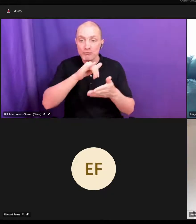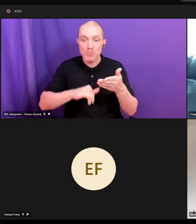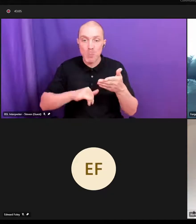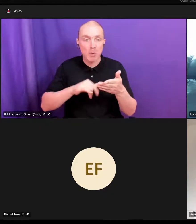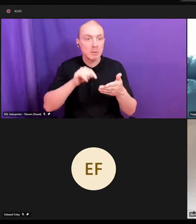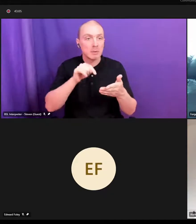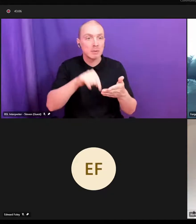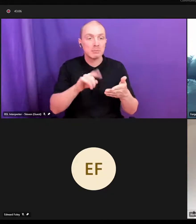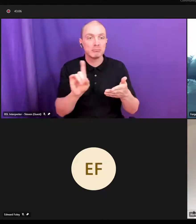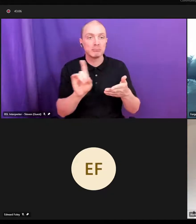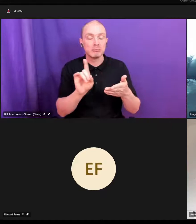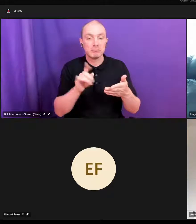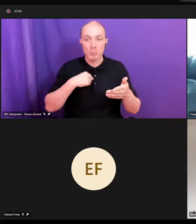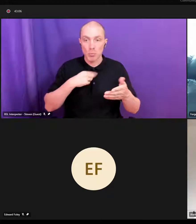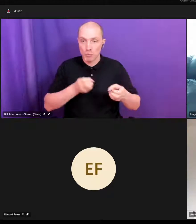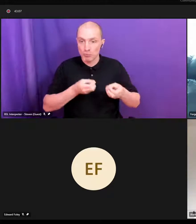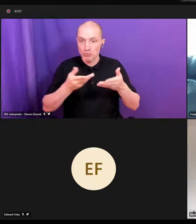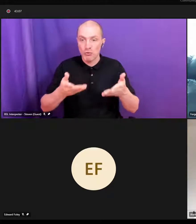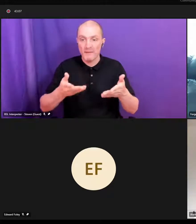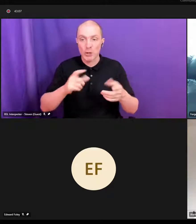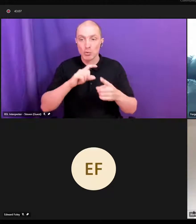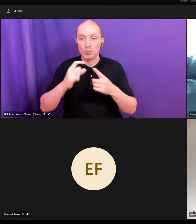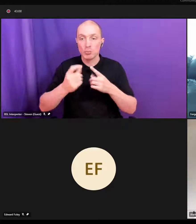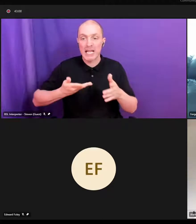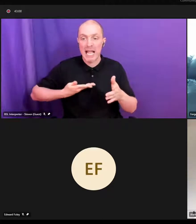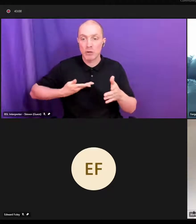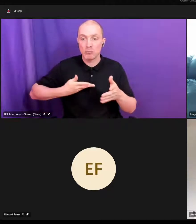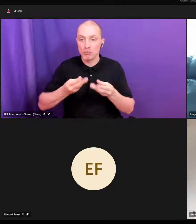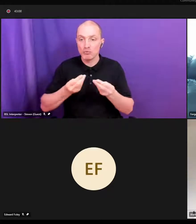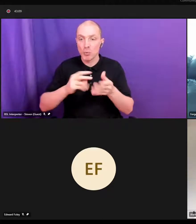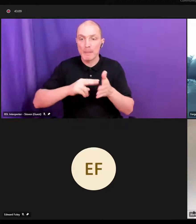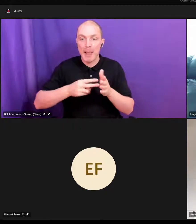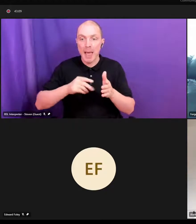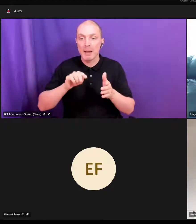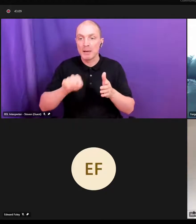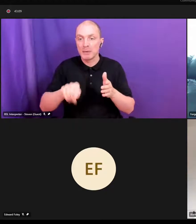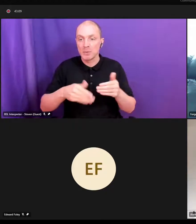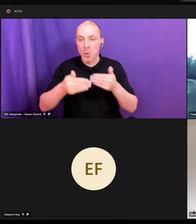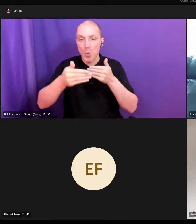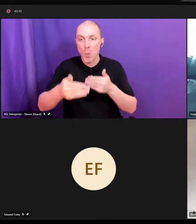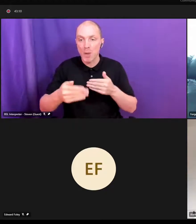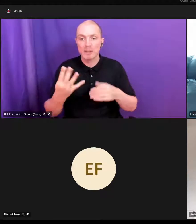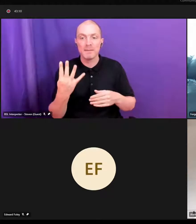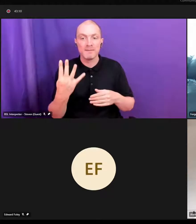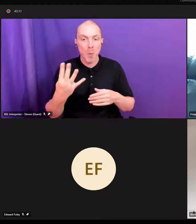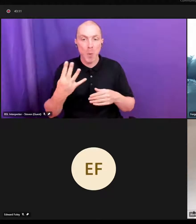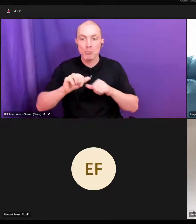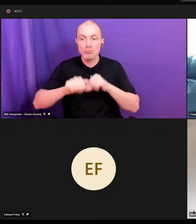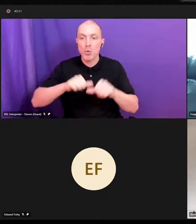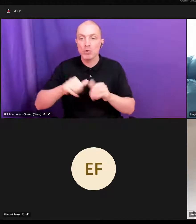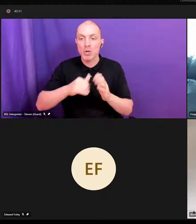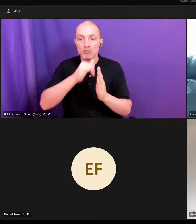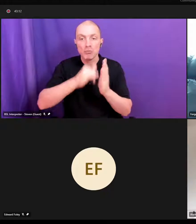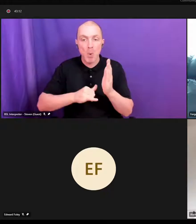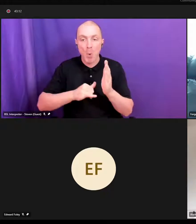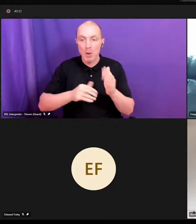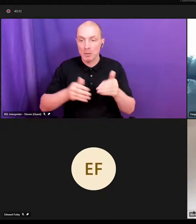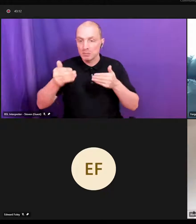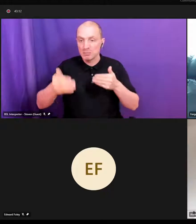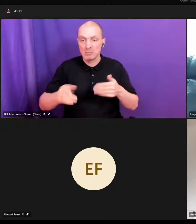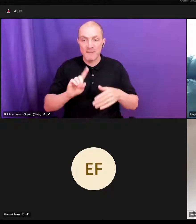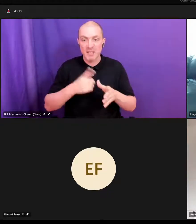is to provide the Community and Enterprise Resource Plan Q4 Progress Report, which covers the period 1st of